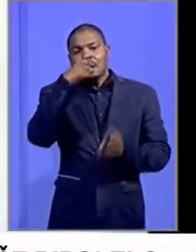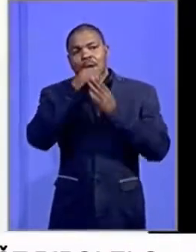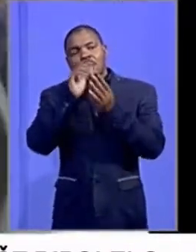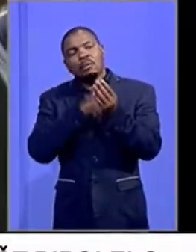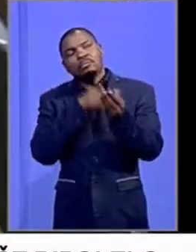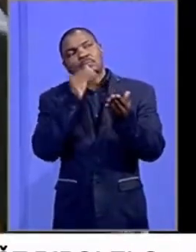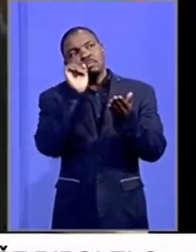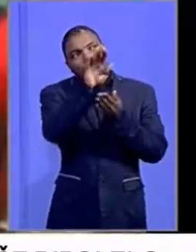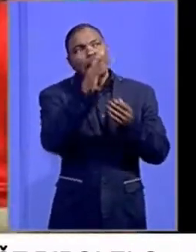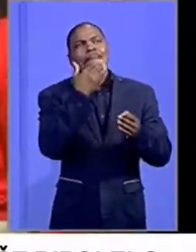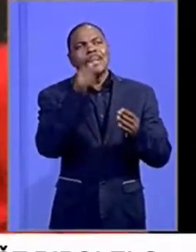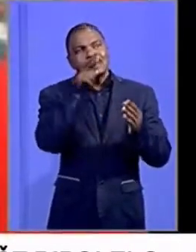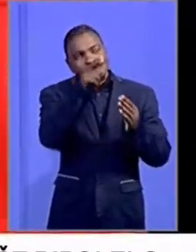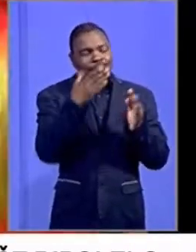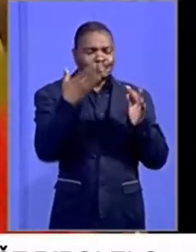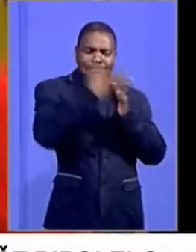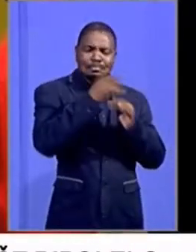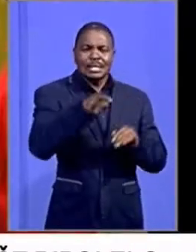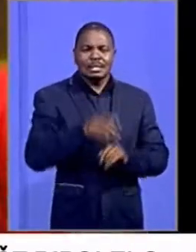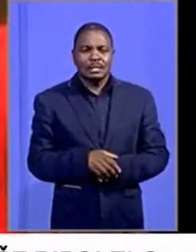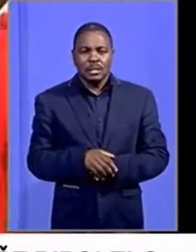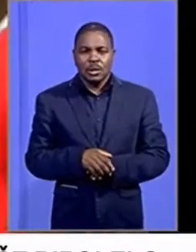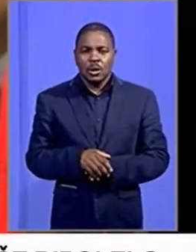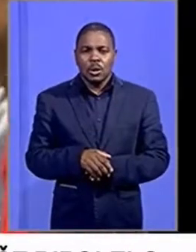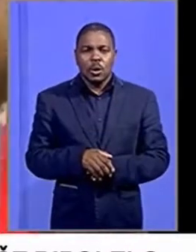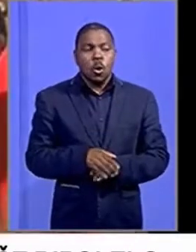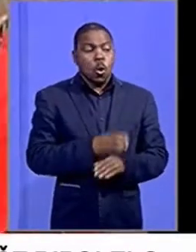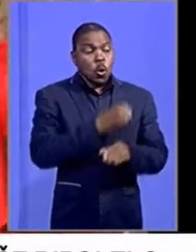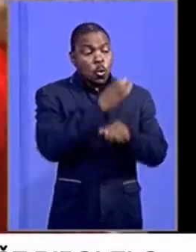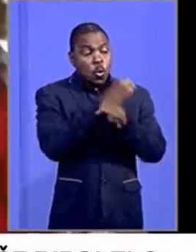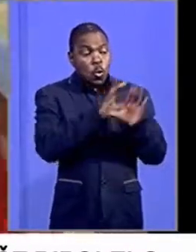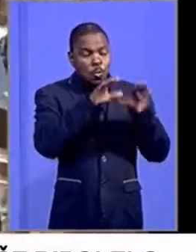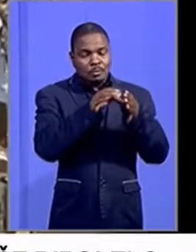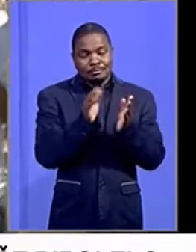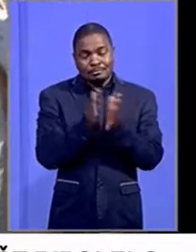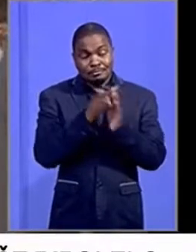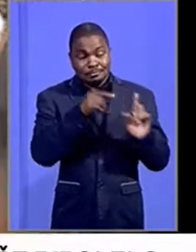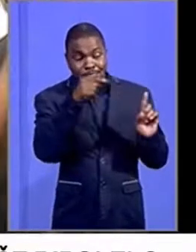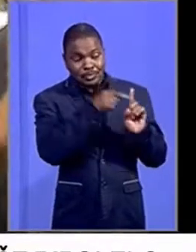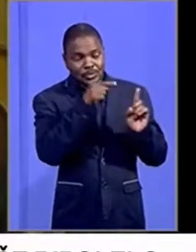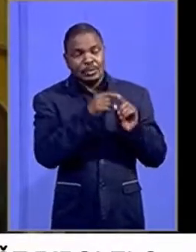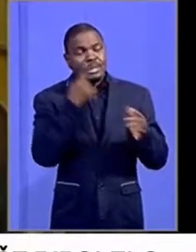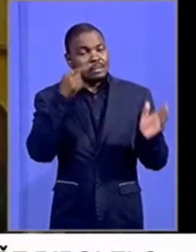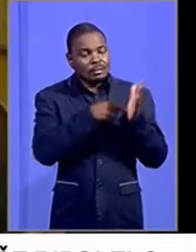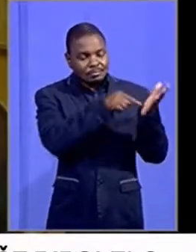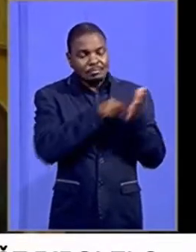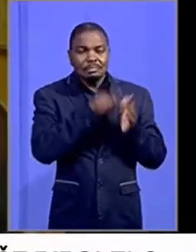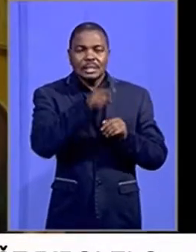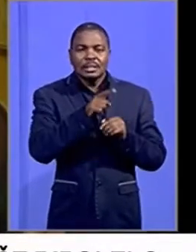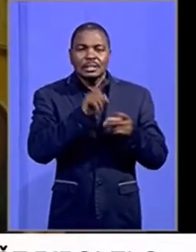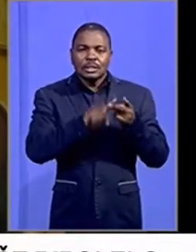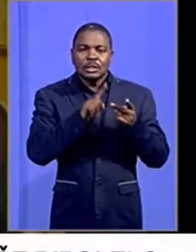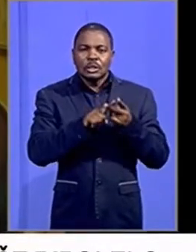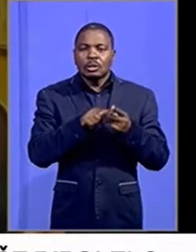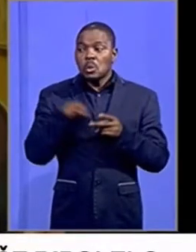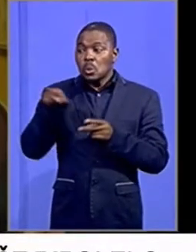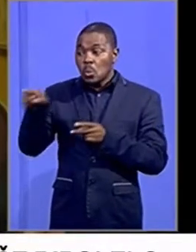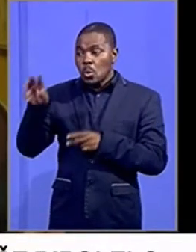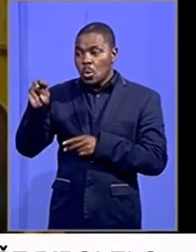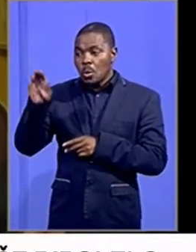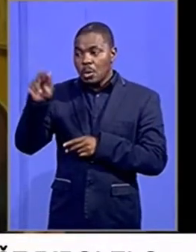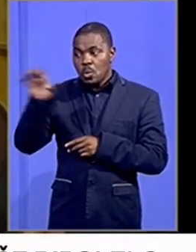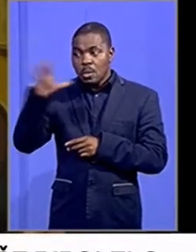seemo seo ka bogare. COPE o eleditše Tabane go tla ka bohlatse bja gore Trevor Manuel e bile karolo ya baetapele bao ba